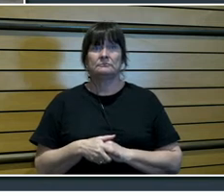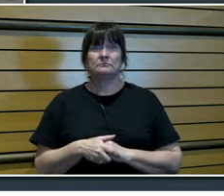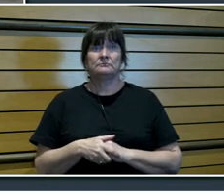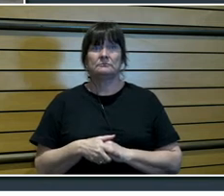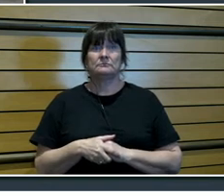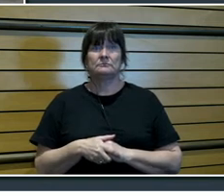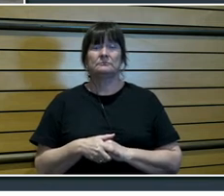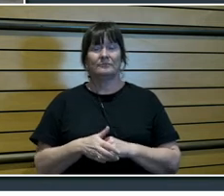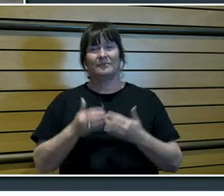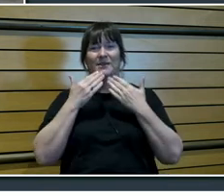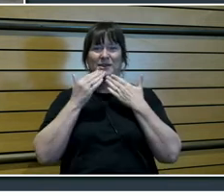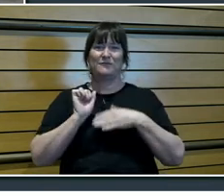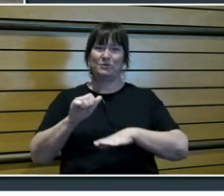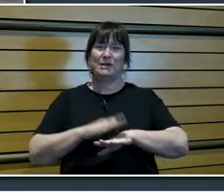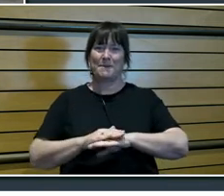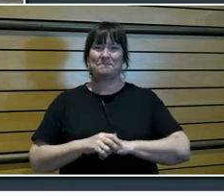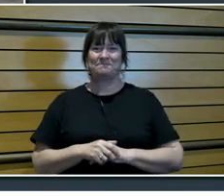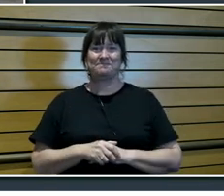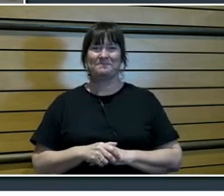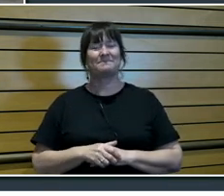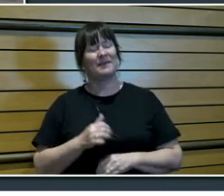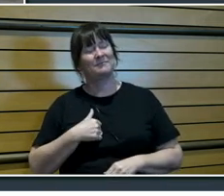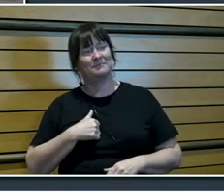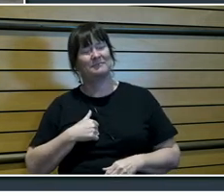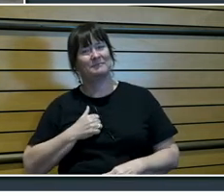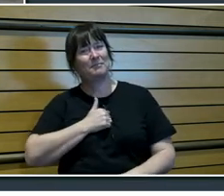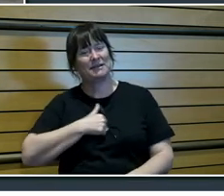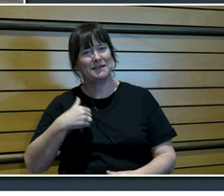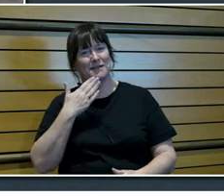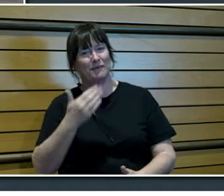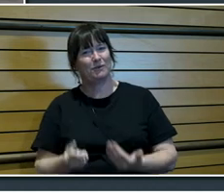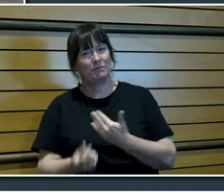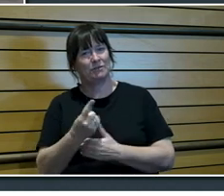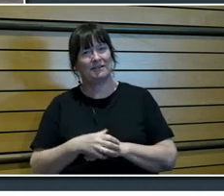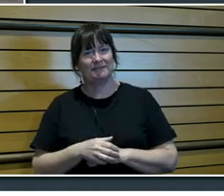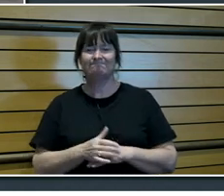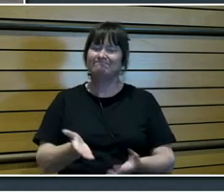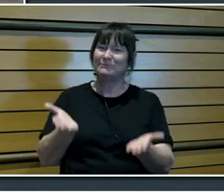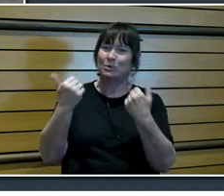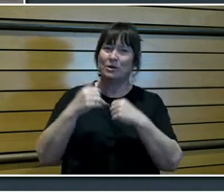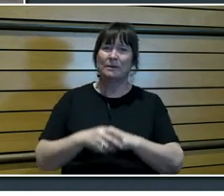Hi. Thank you very much for your time today. My pleasure, and thank you very much for the opportunity. You're welcome.